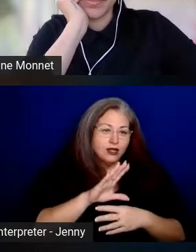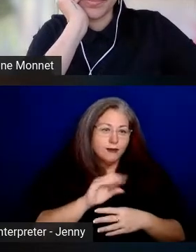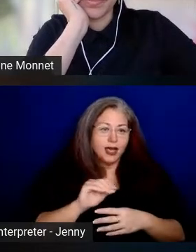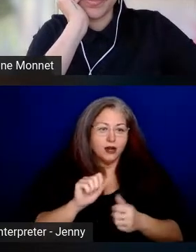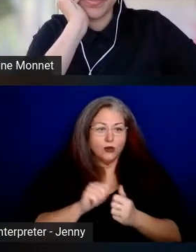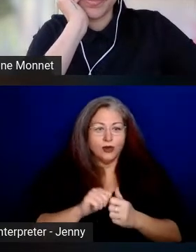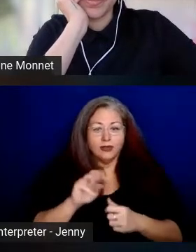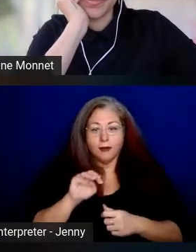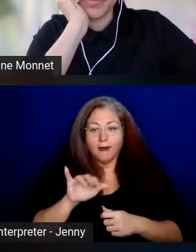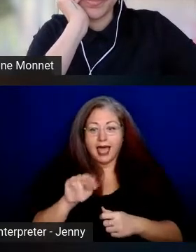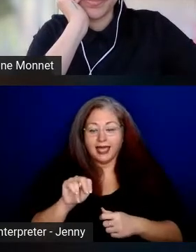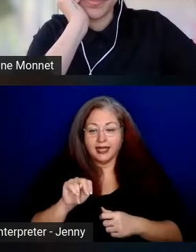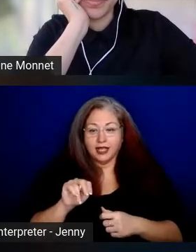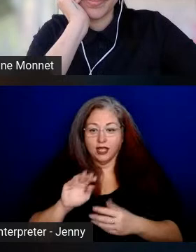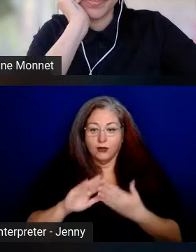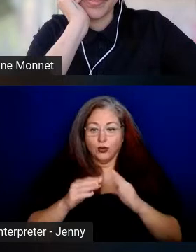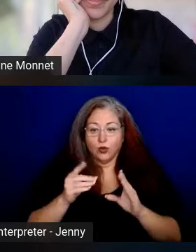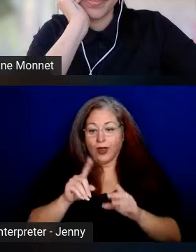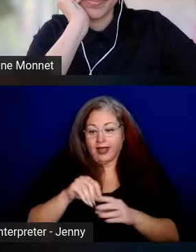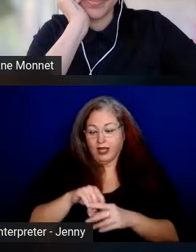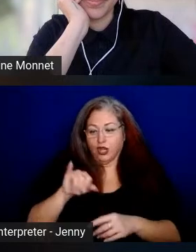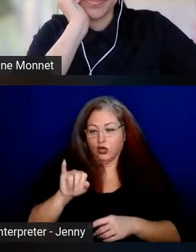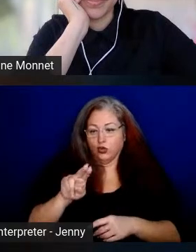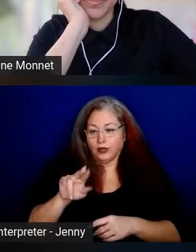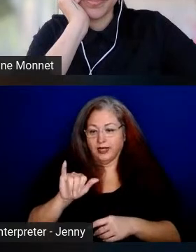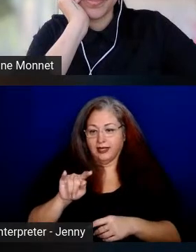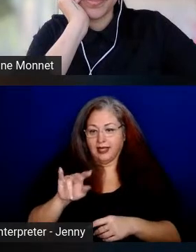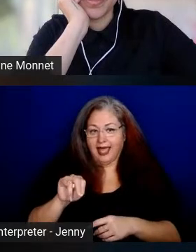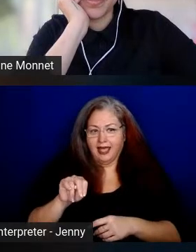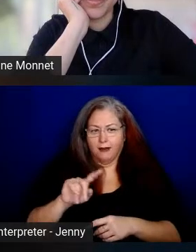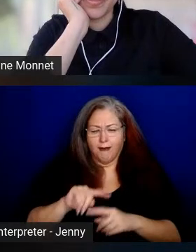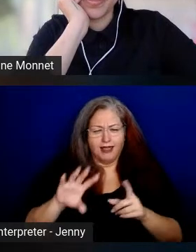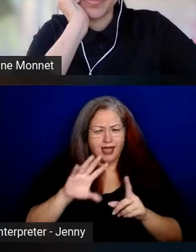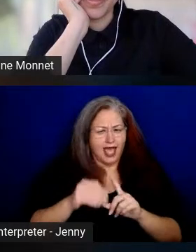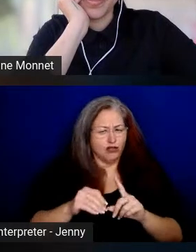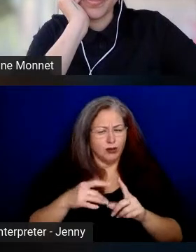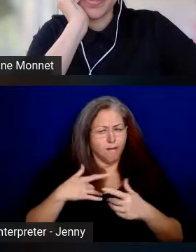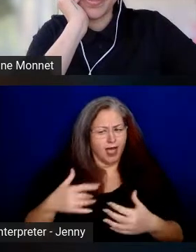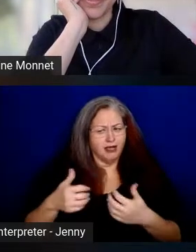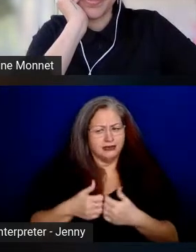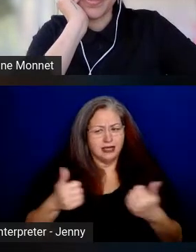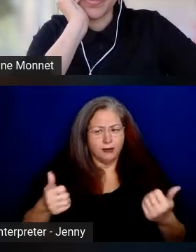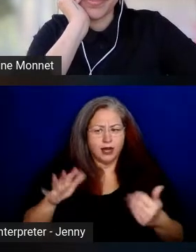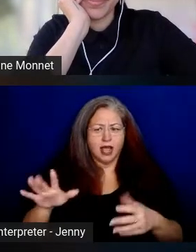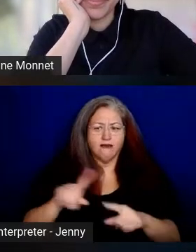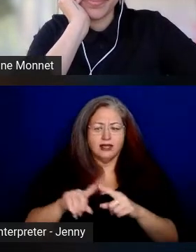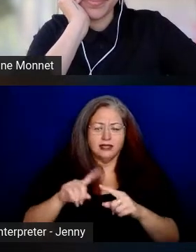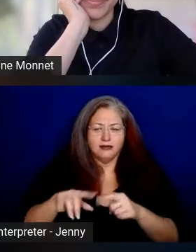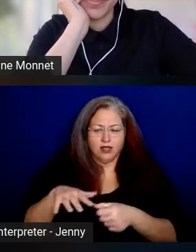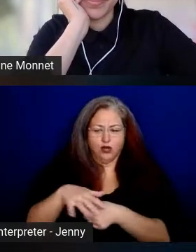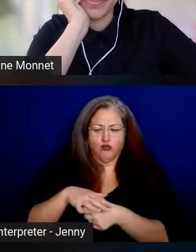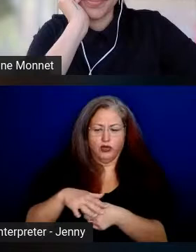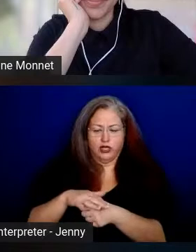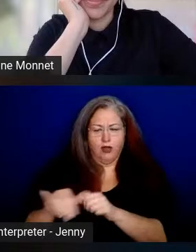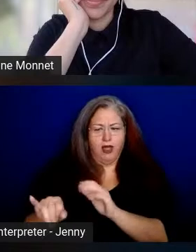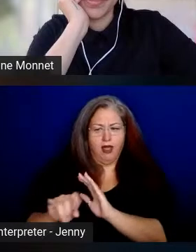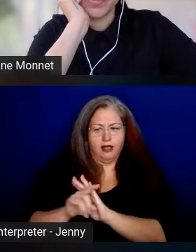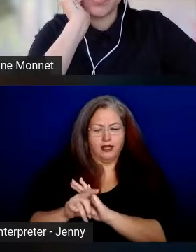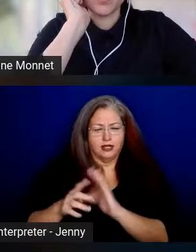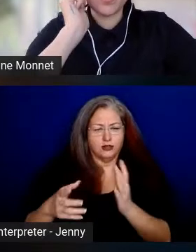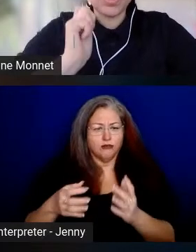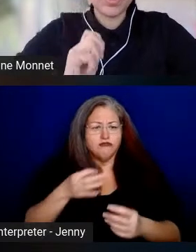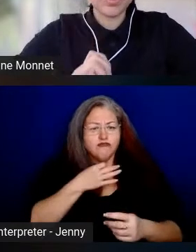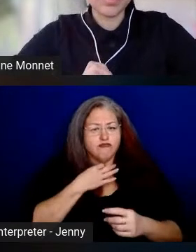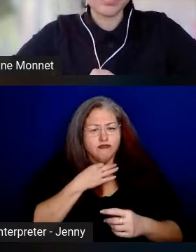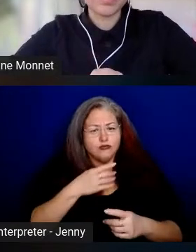communities in Yucatan, which is, you know, a bit kind of culturally separate from Mexico. It's got its own regional identity. So can you